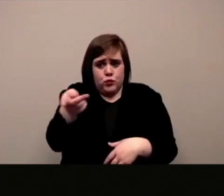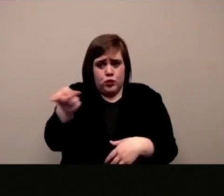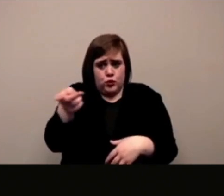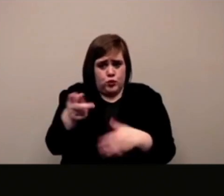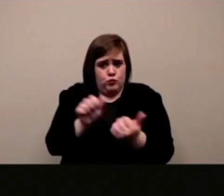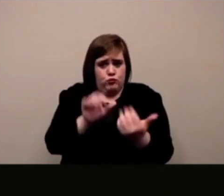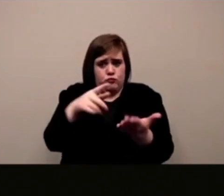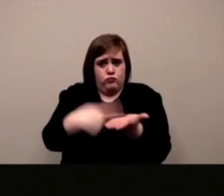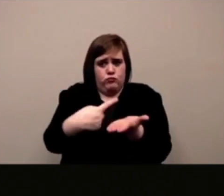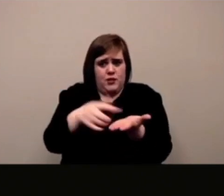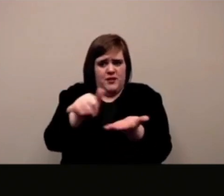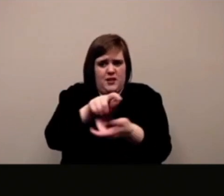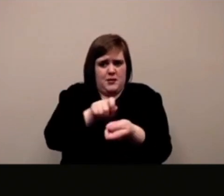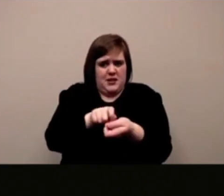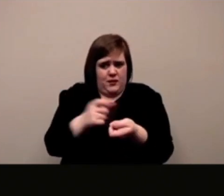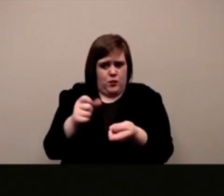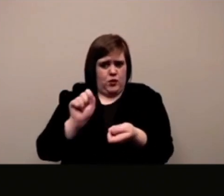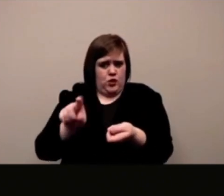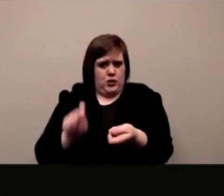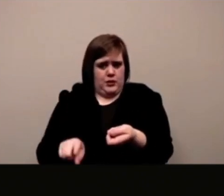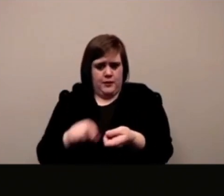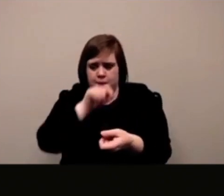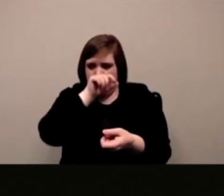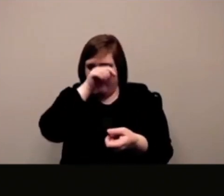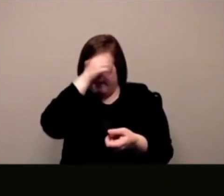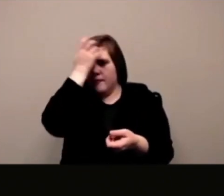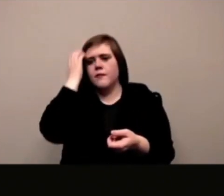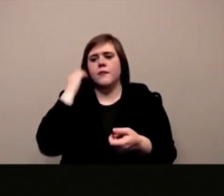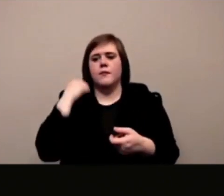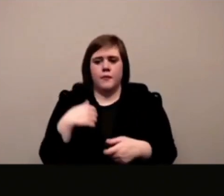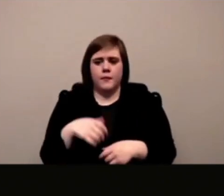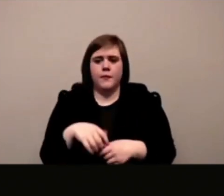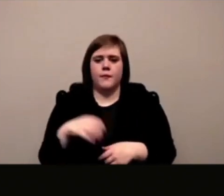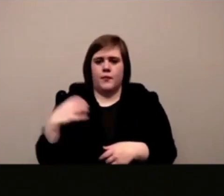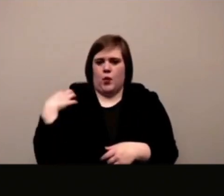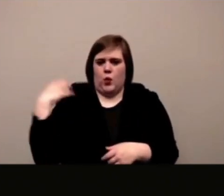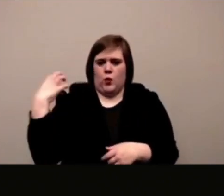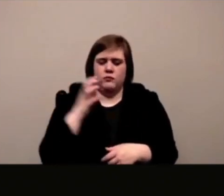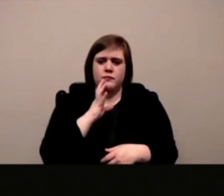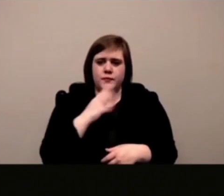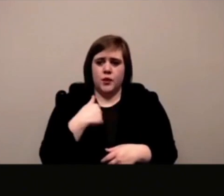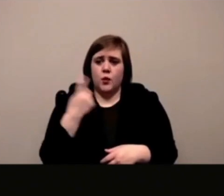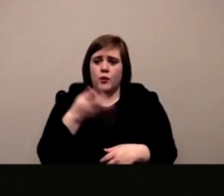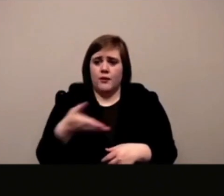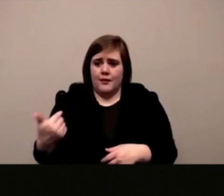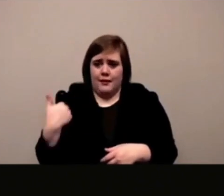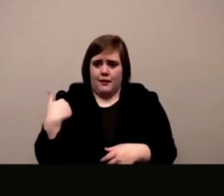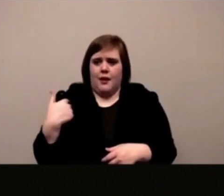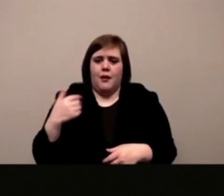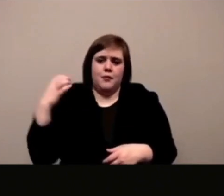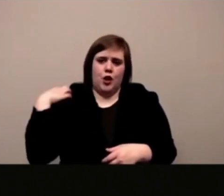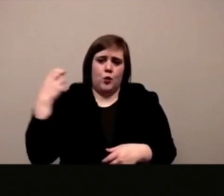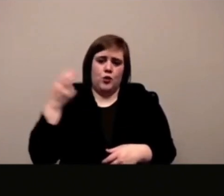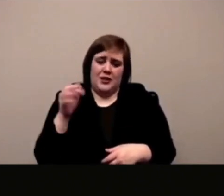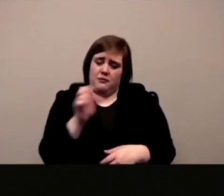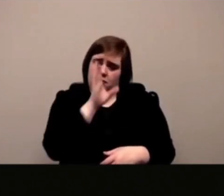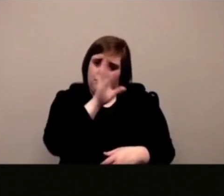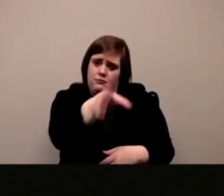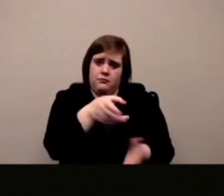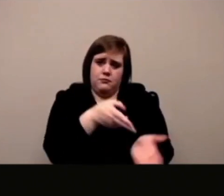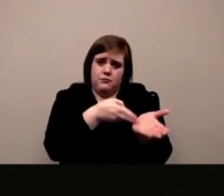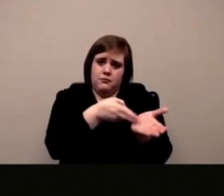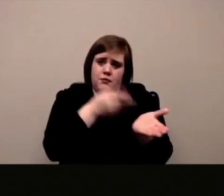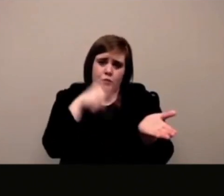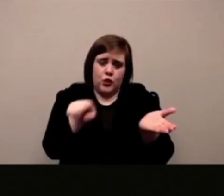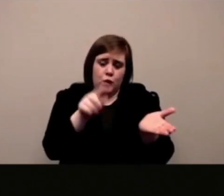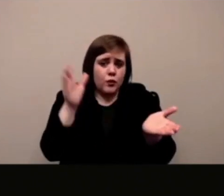question. Okay, yeah, I think one of the things, and I'm just going to be, Coach Hicks, so I'm going to keep it real here for our